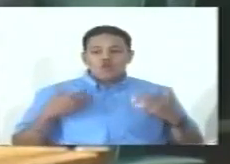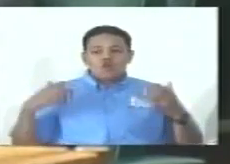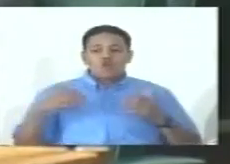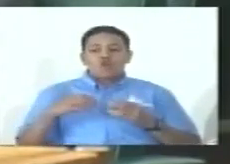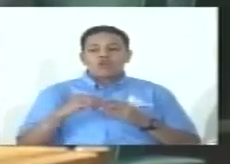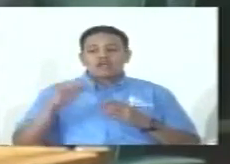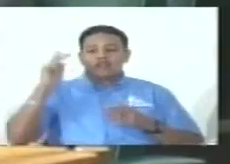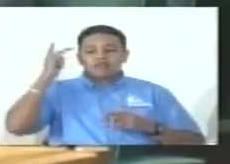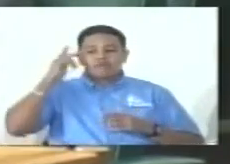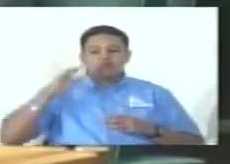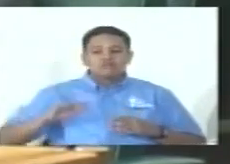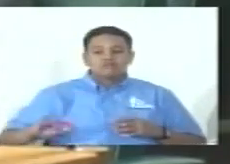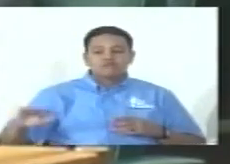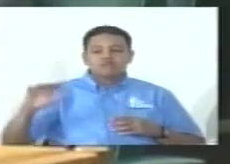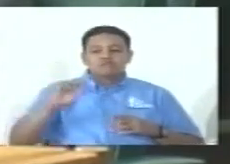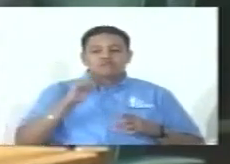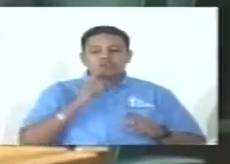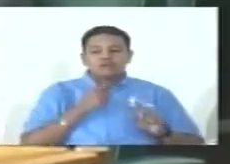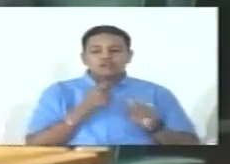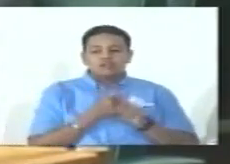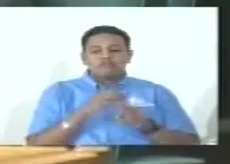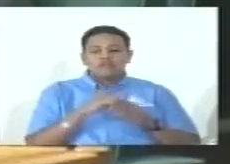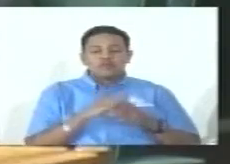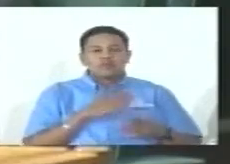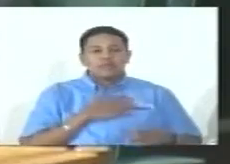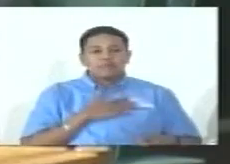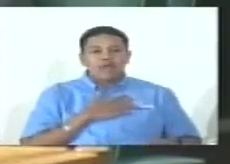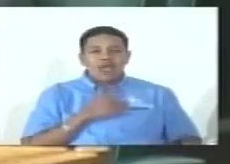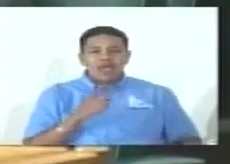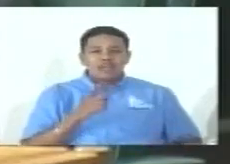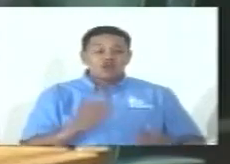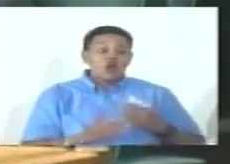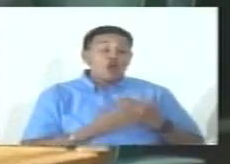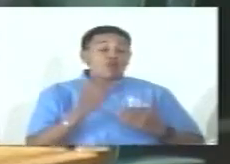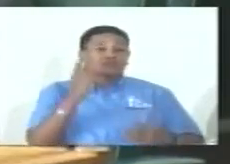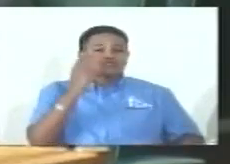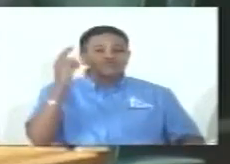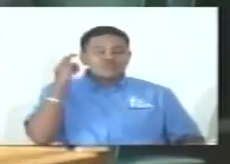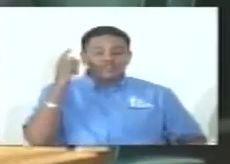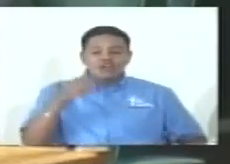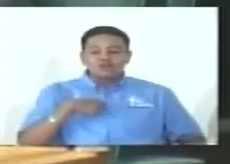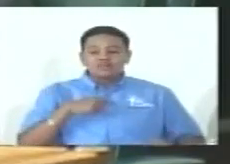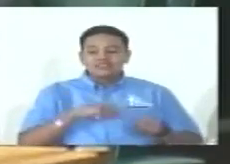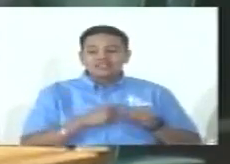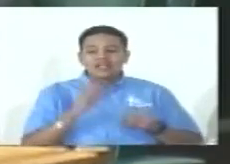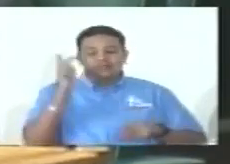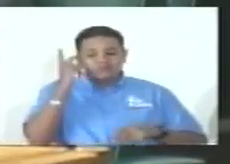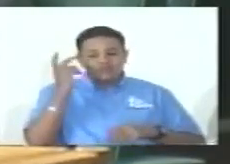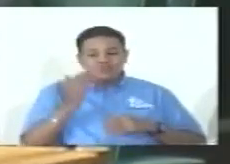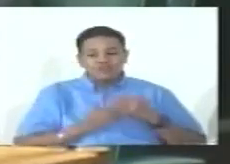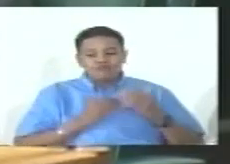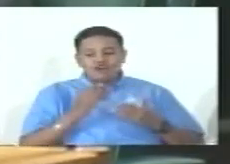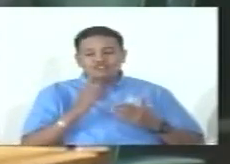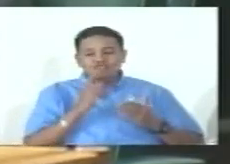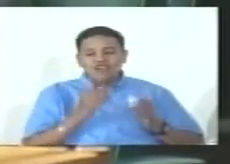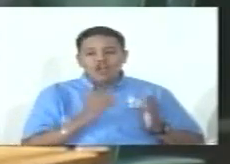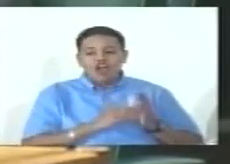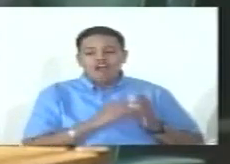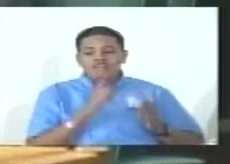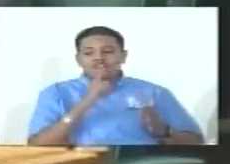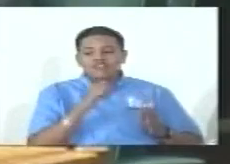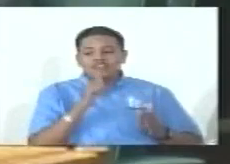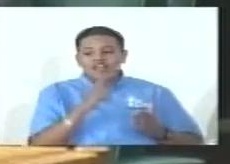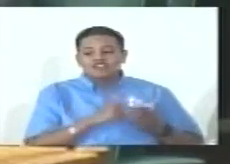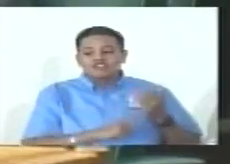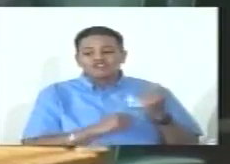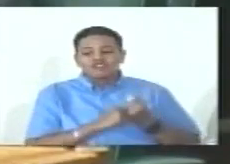the political space, including mine. All of us will recall when we started the political process, there's often a distrust that